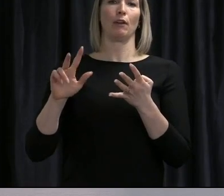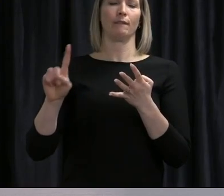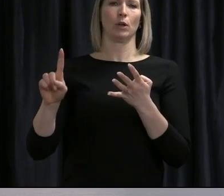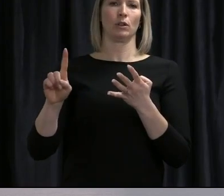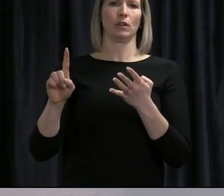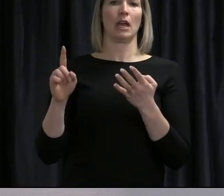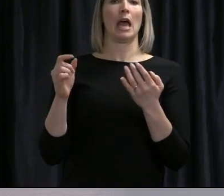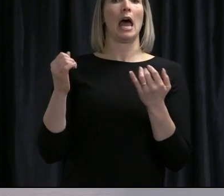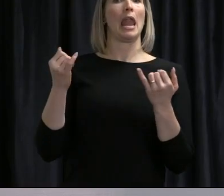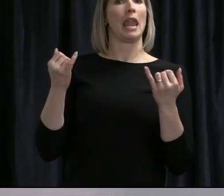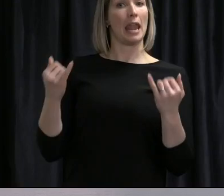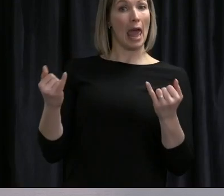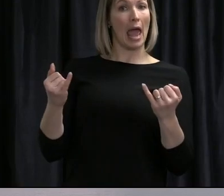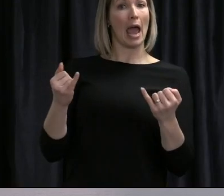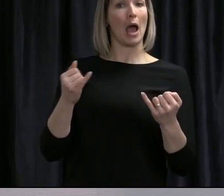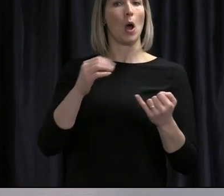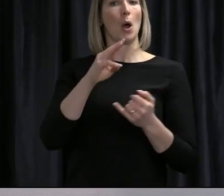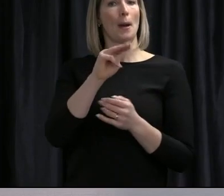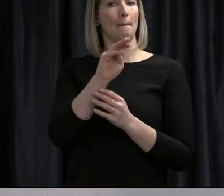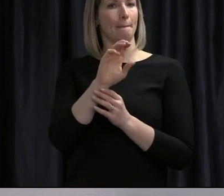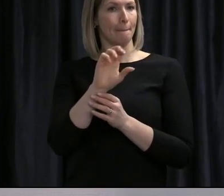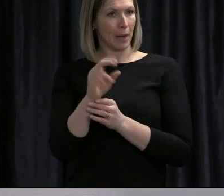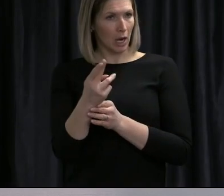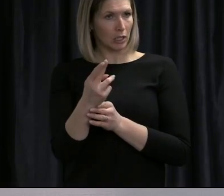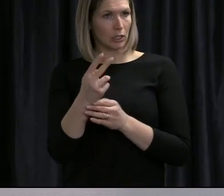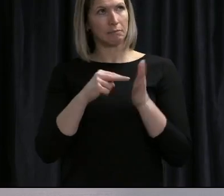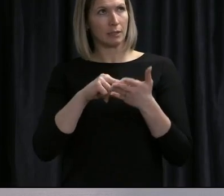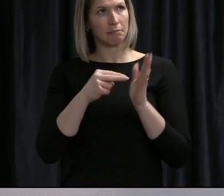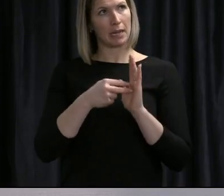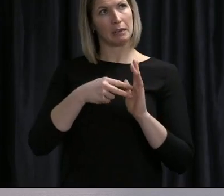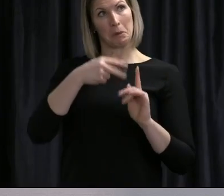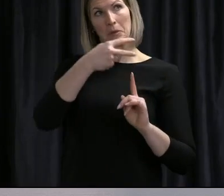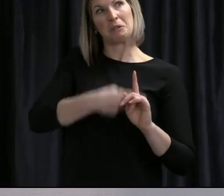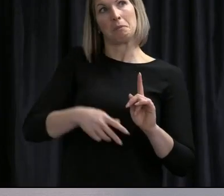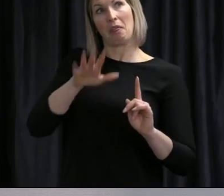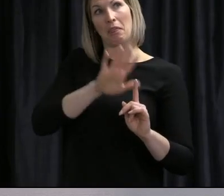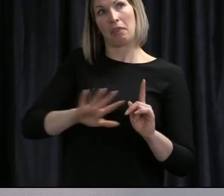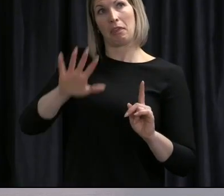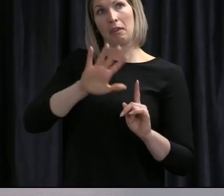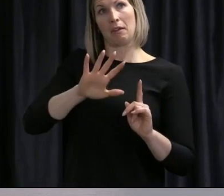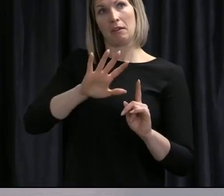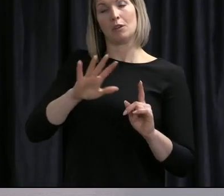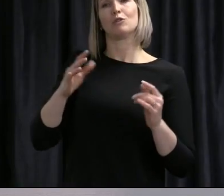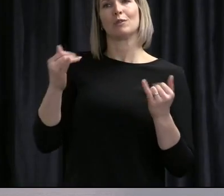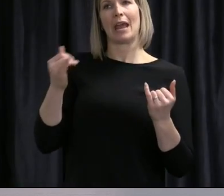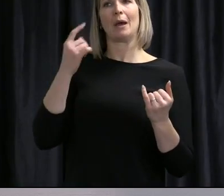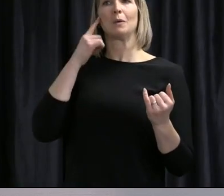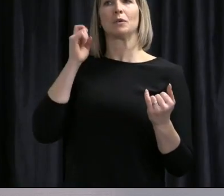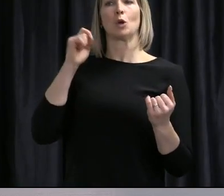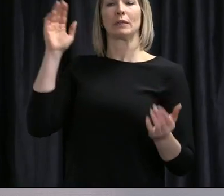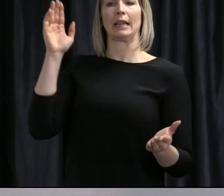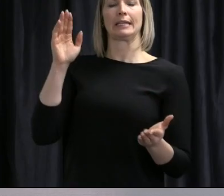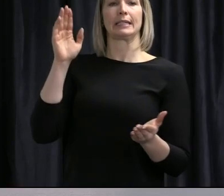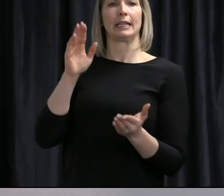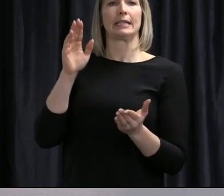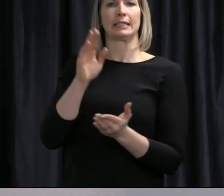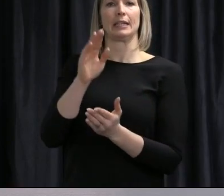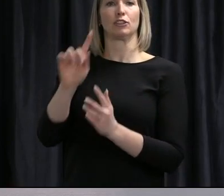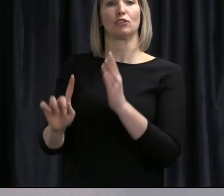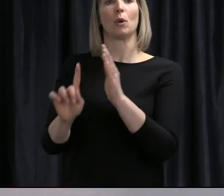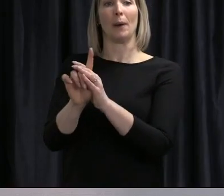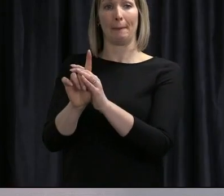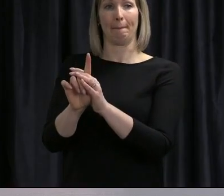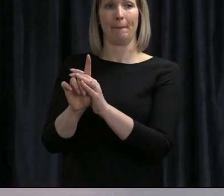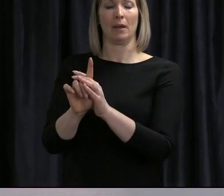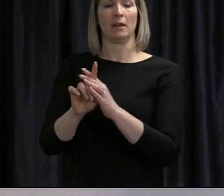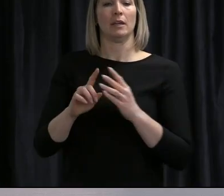now, you know, starting to see reduction in cases as a result of all of those measures. So, you know, we're not in this for